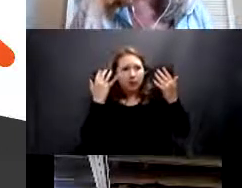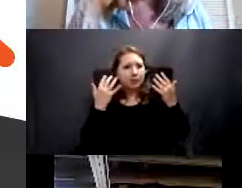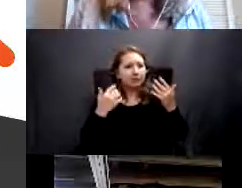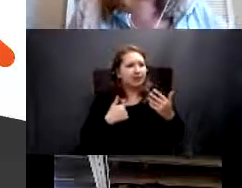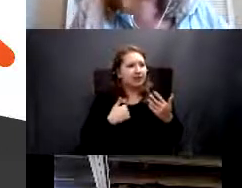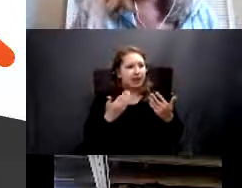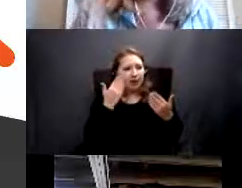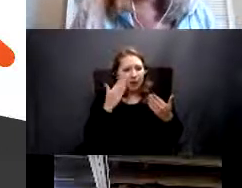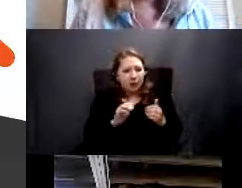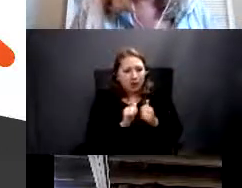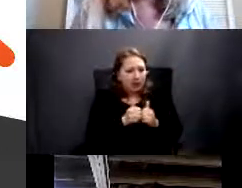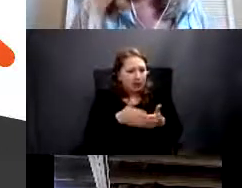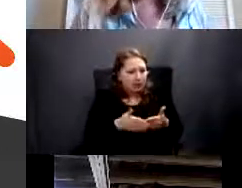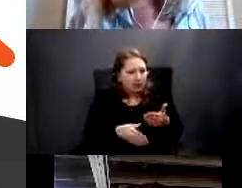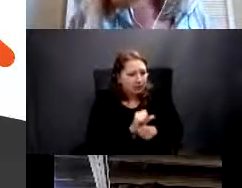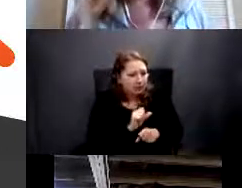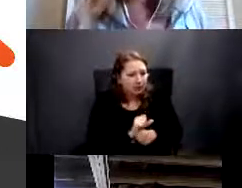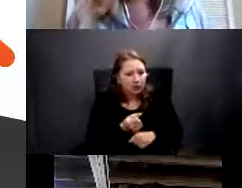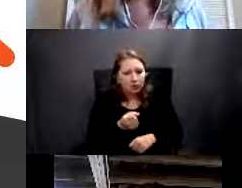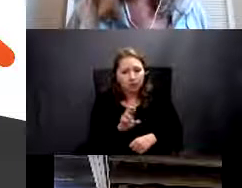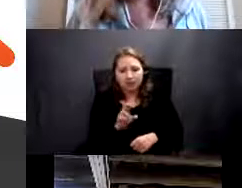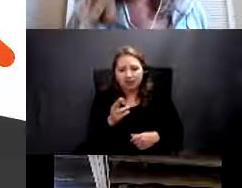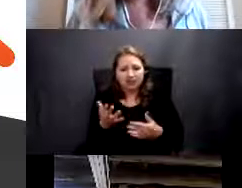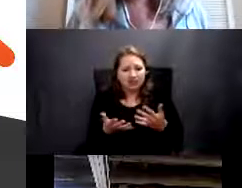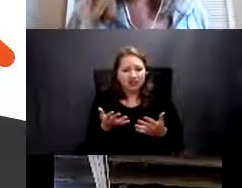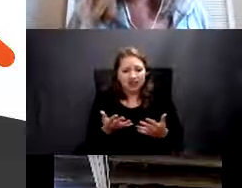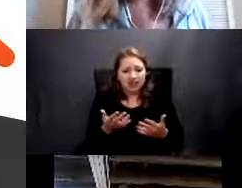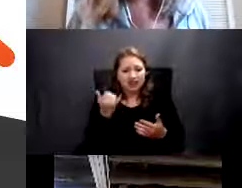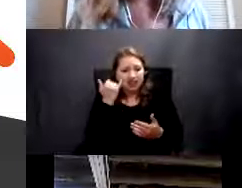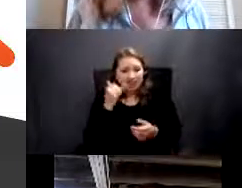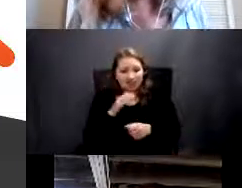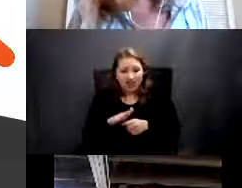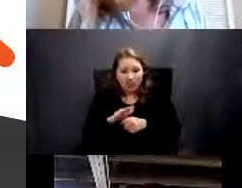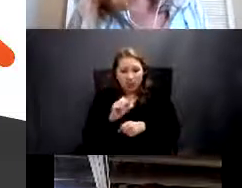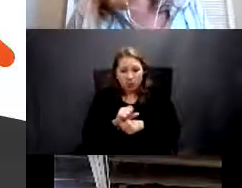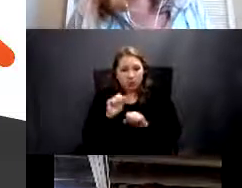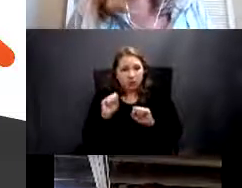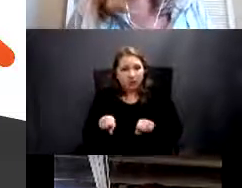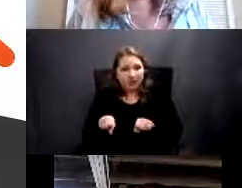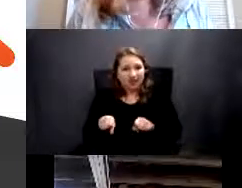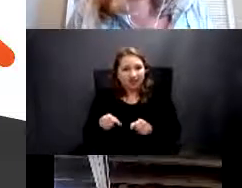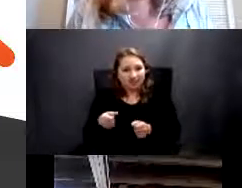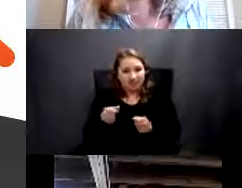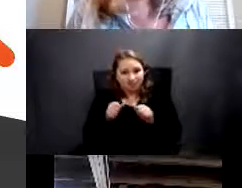either going to get all this work done or I'm going to have enough work to get me through the month. There's